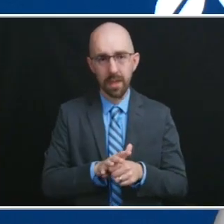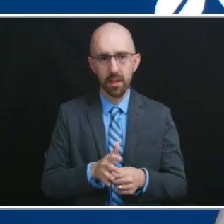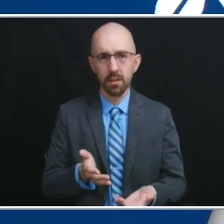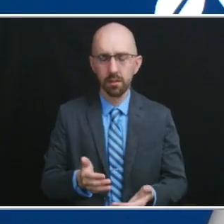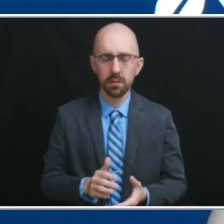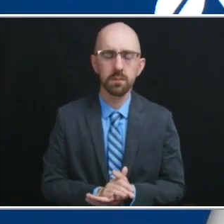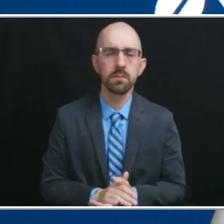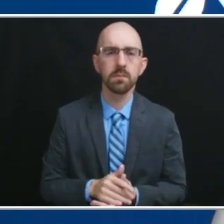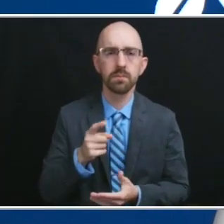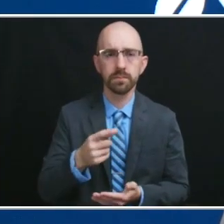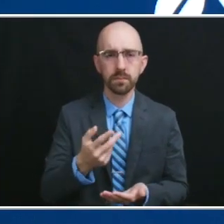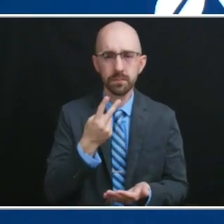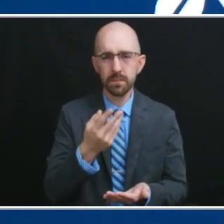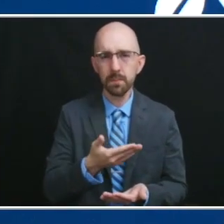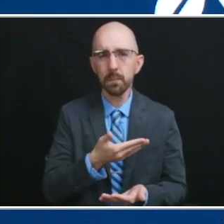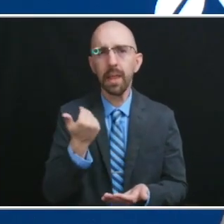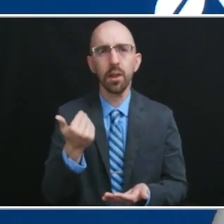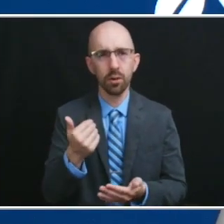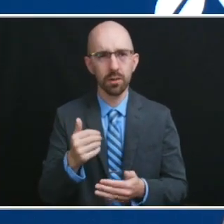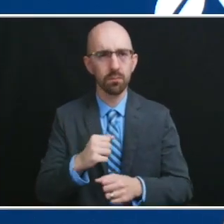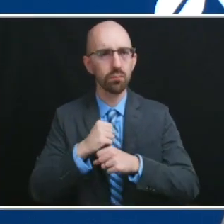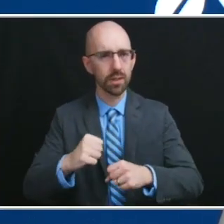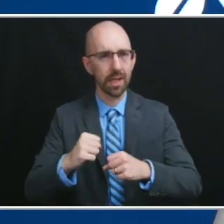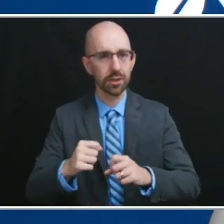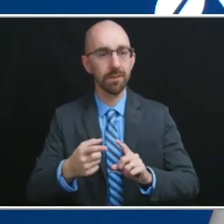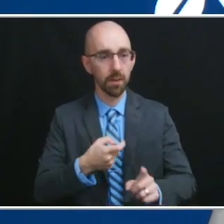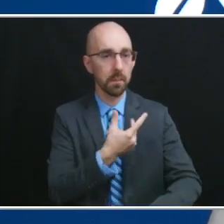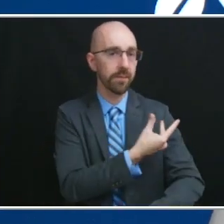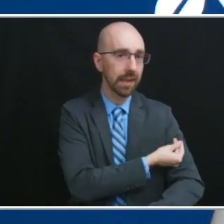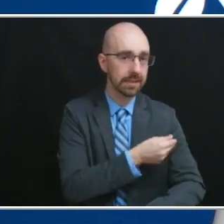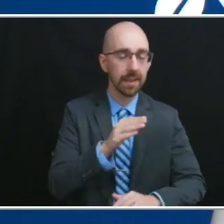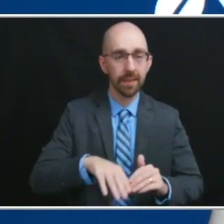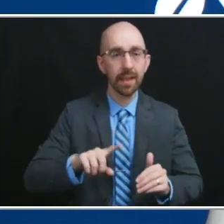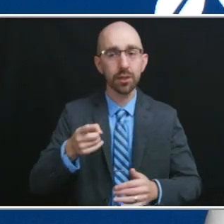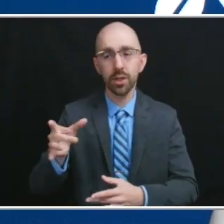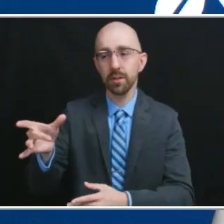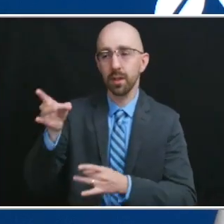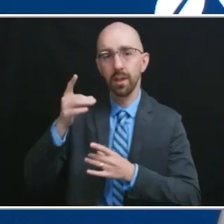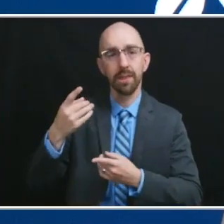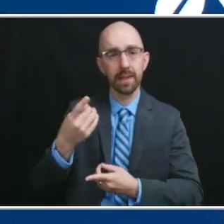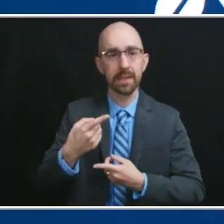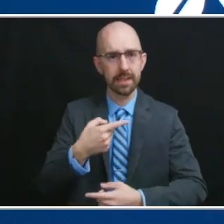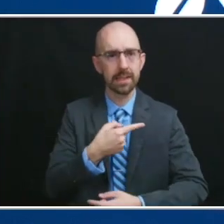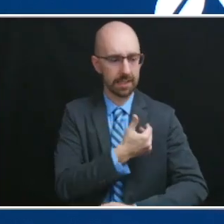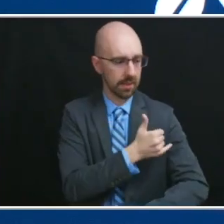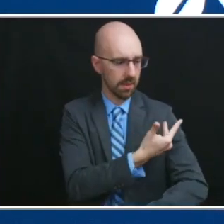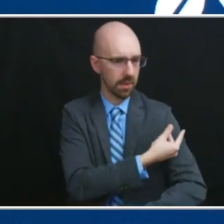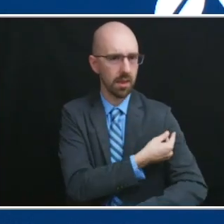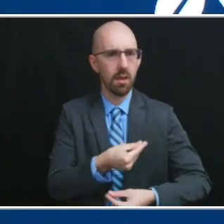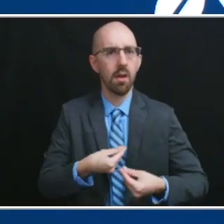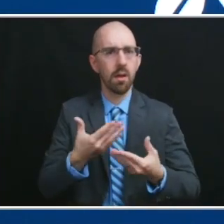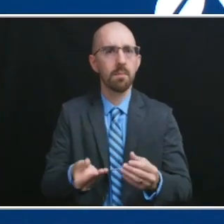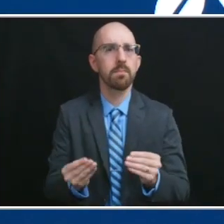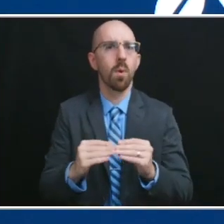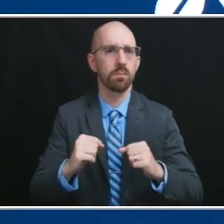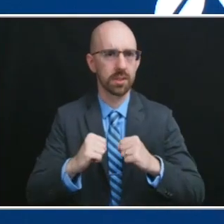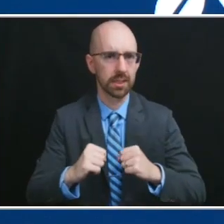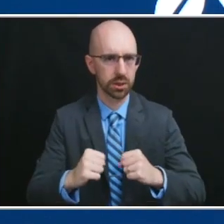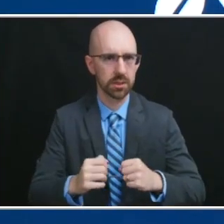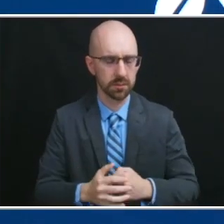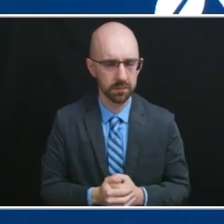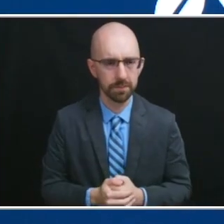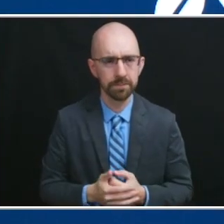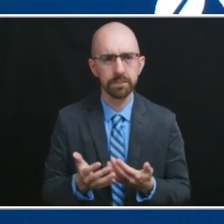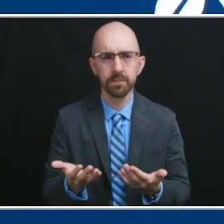getting a better immune protection from getting the vaccine than getting the disease itself. And finally, just to put